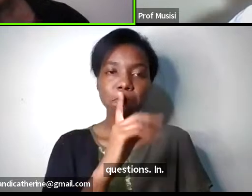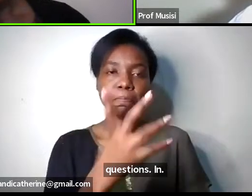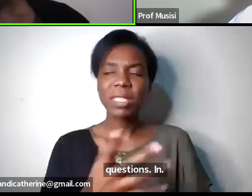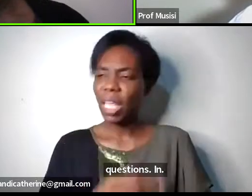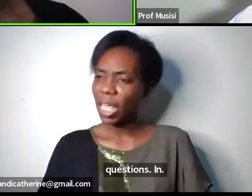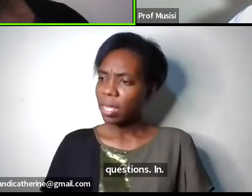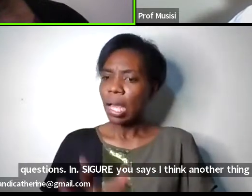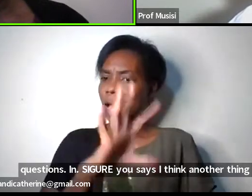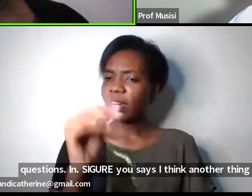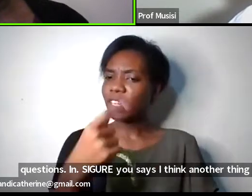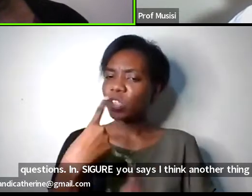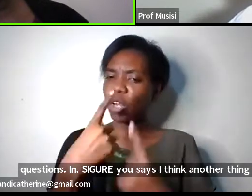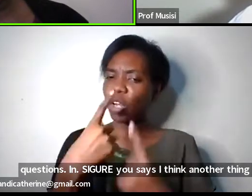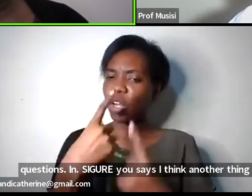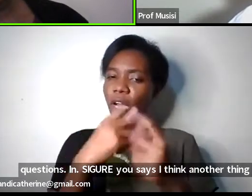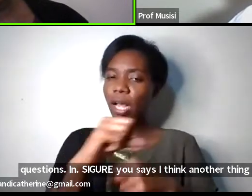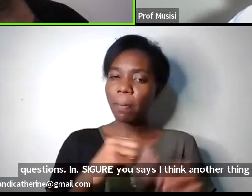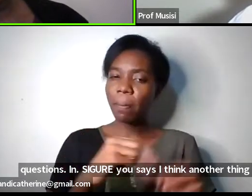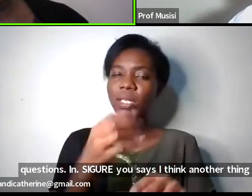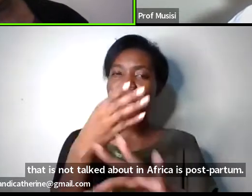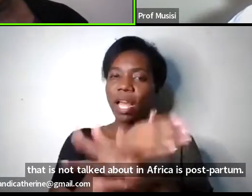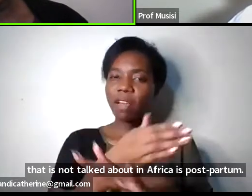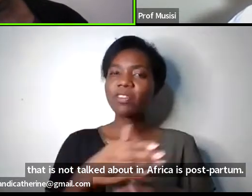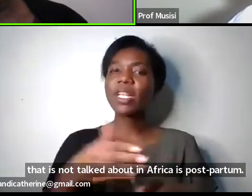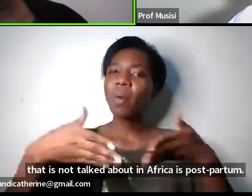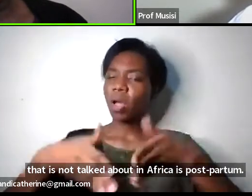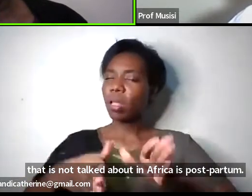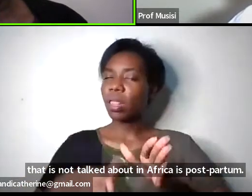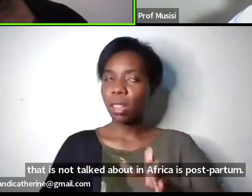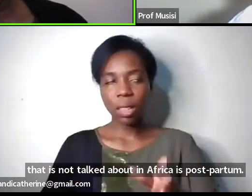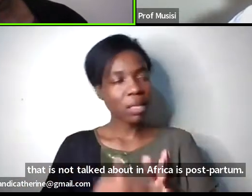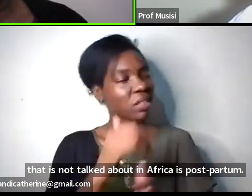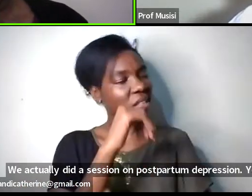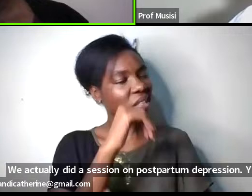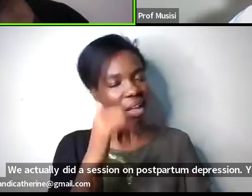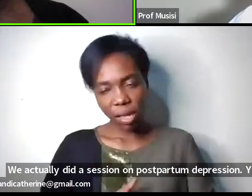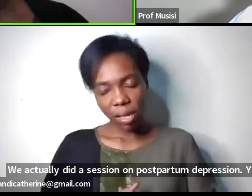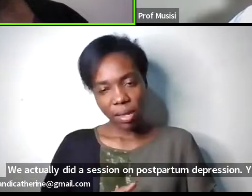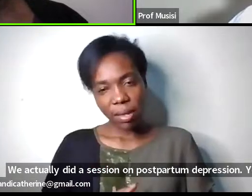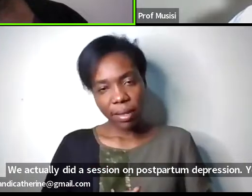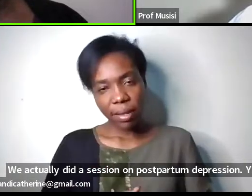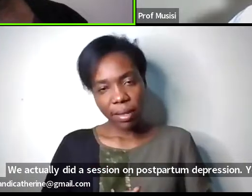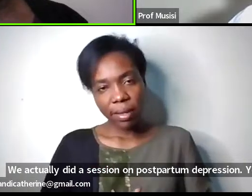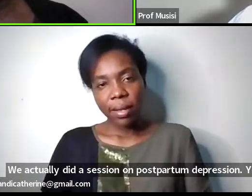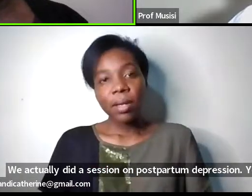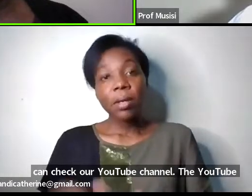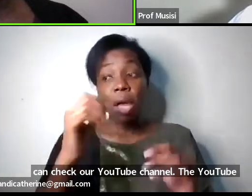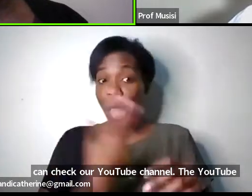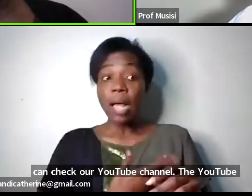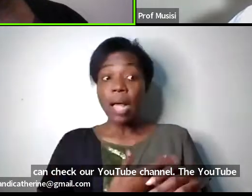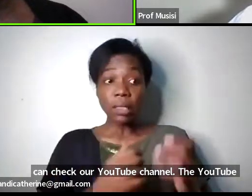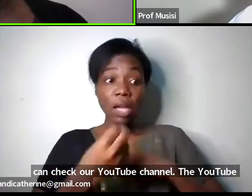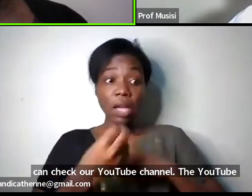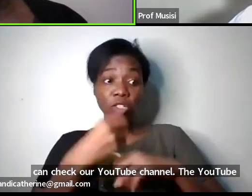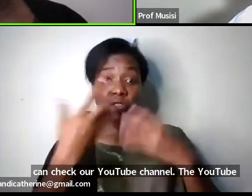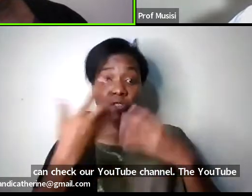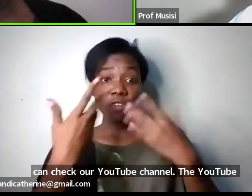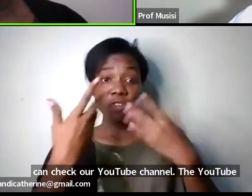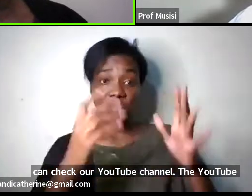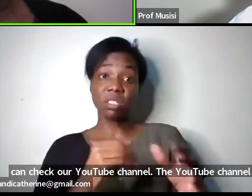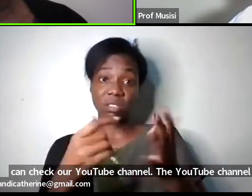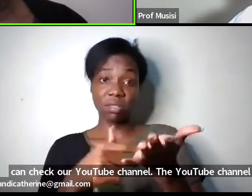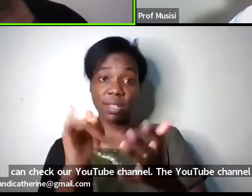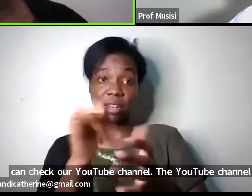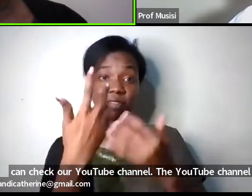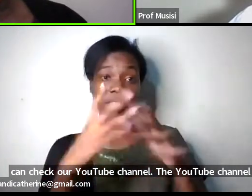postpartum. We actually did a session on postpartum depression. You can check our YouTube channel. The YouTube channel is named